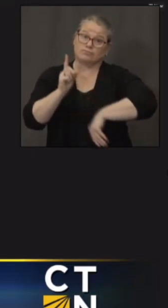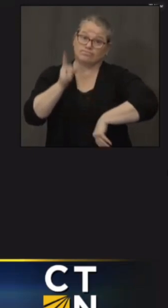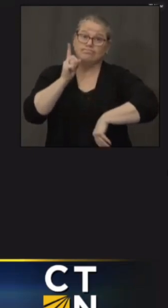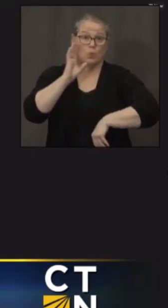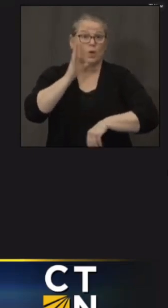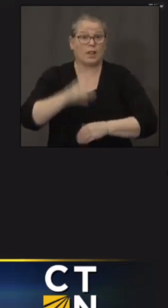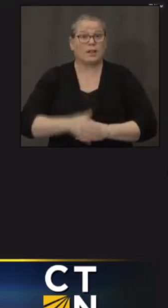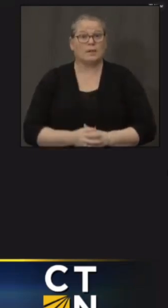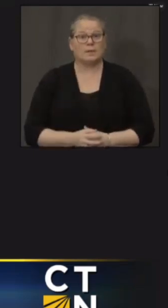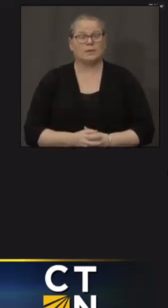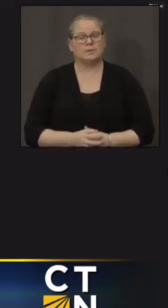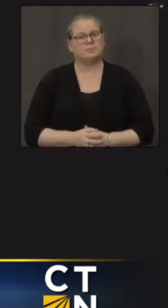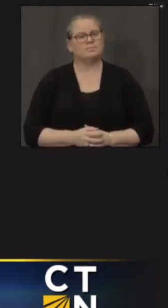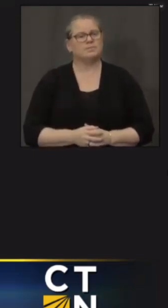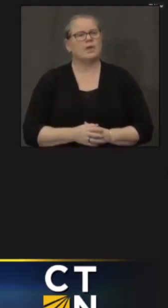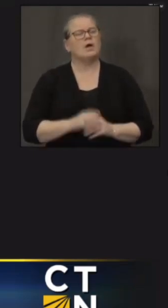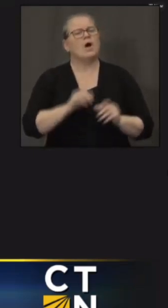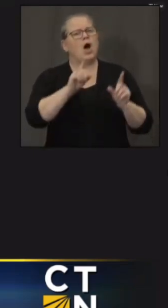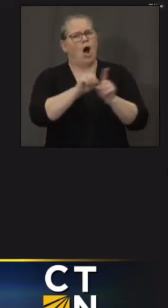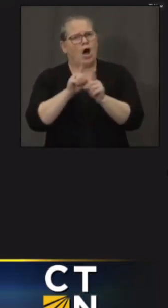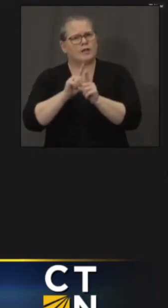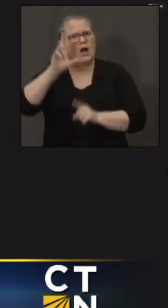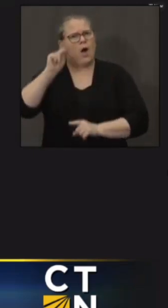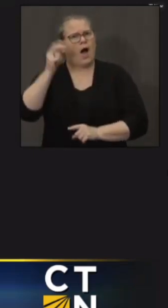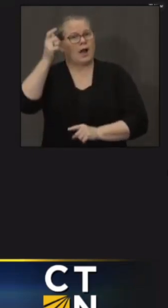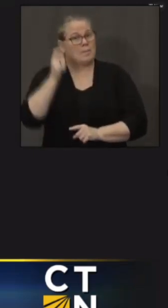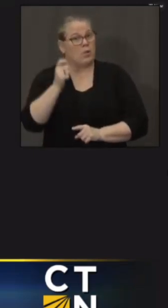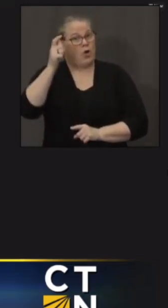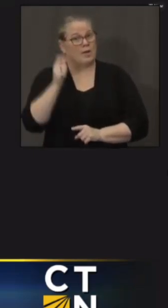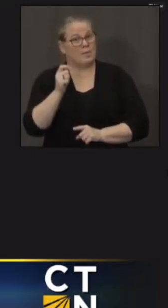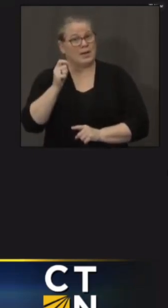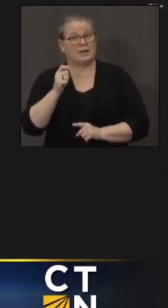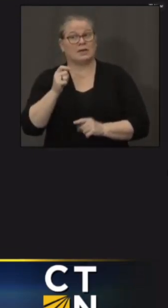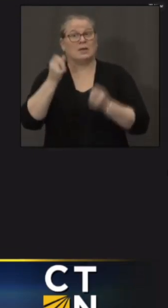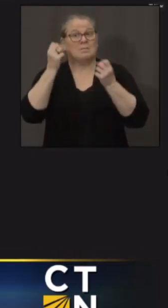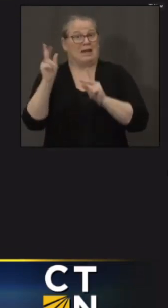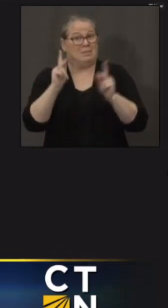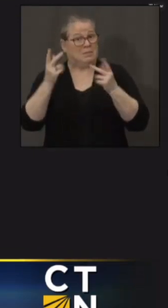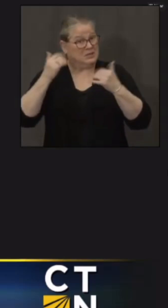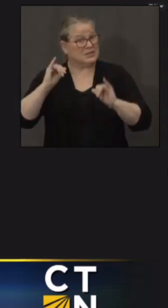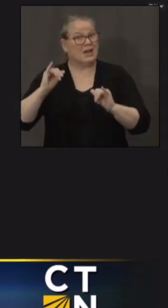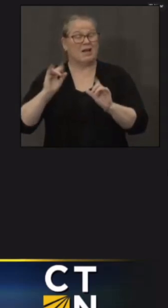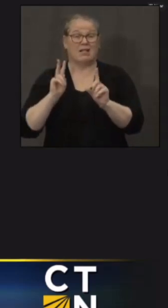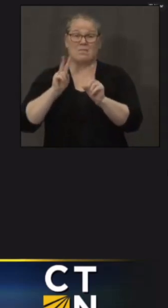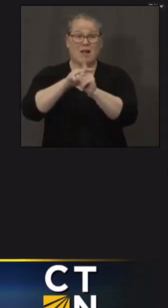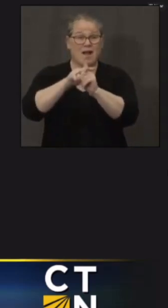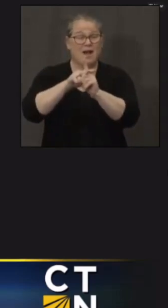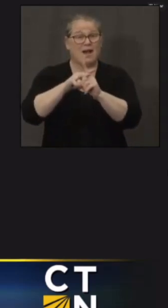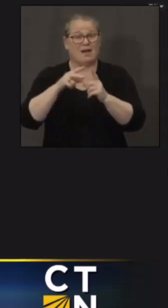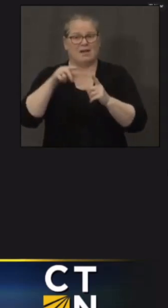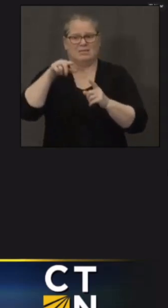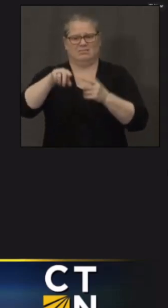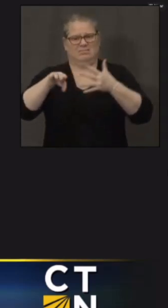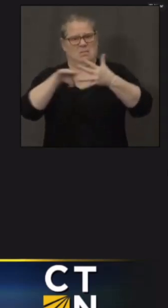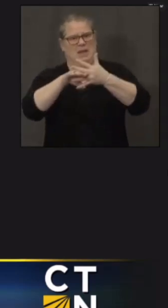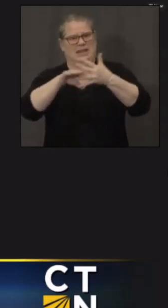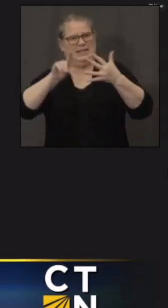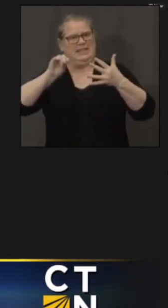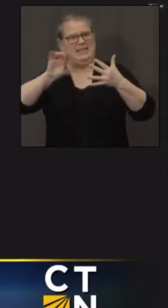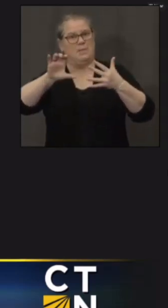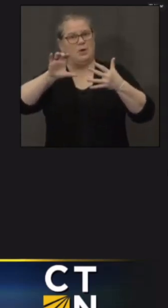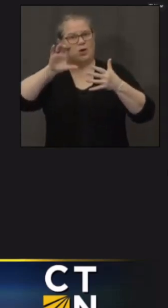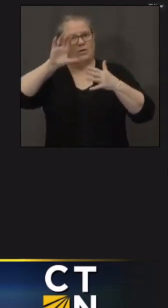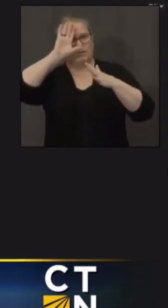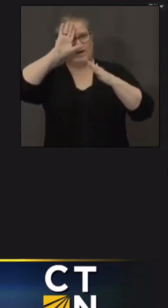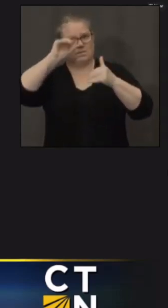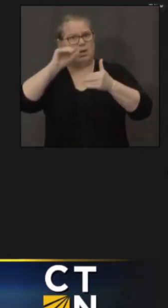know that benefits are expected to run out in mid-December, and the federal extended benefits are